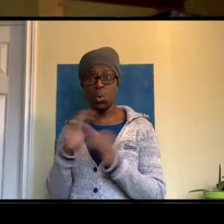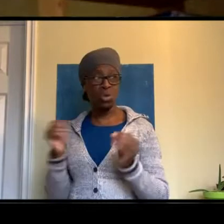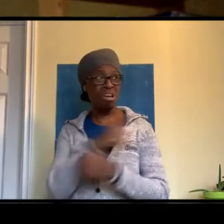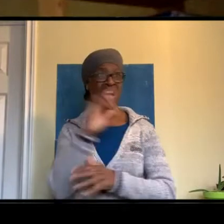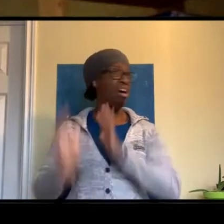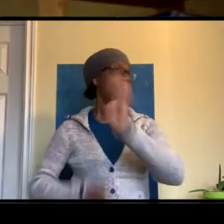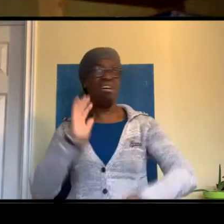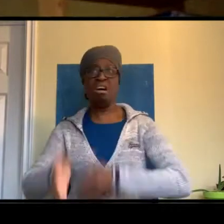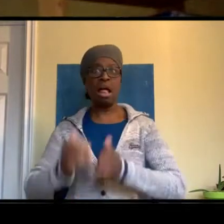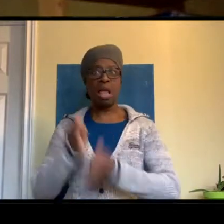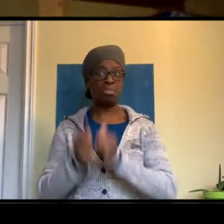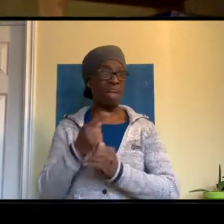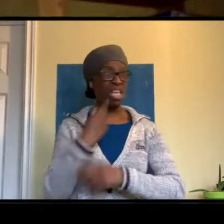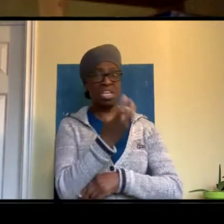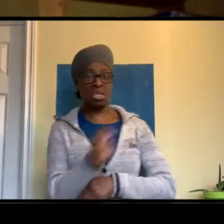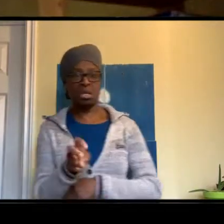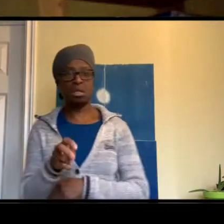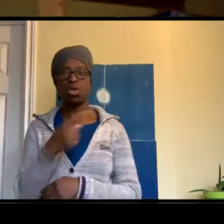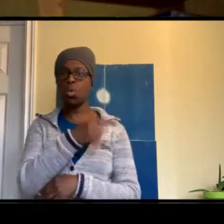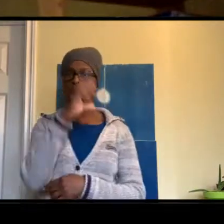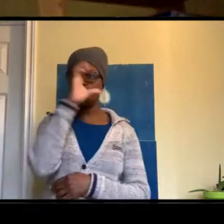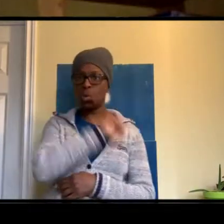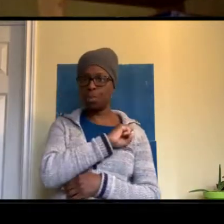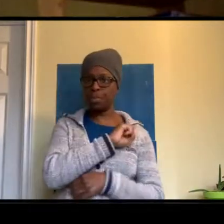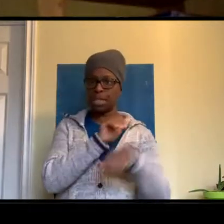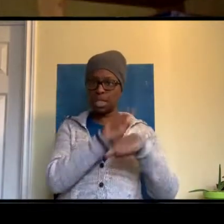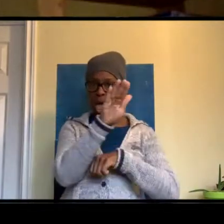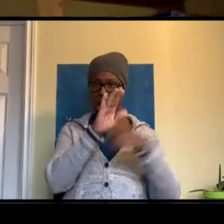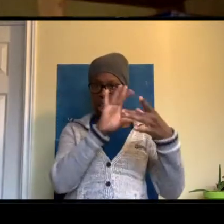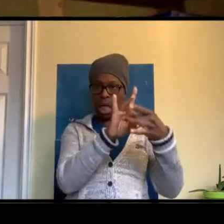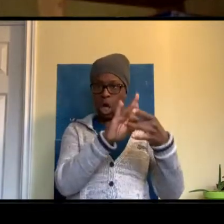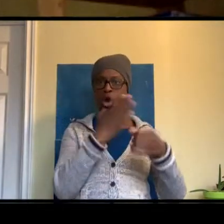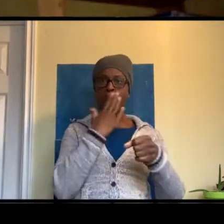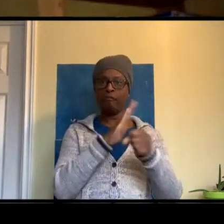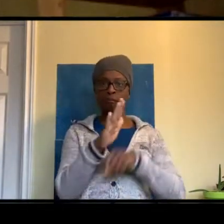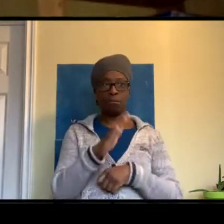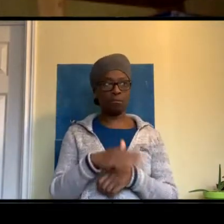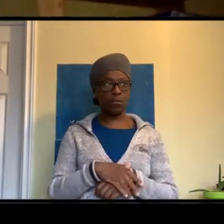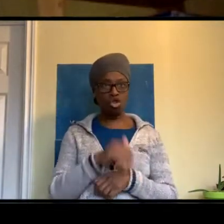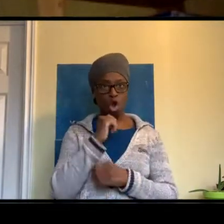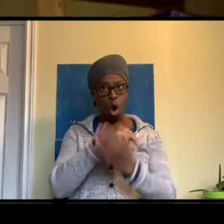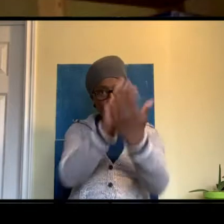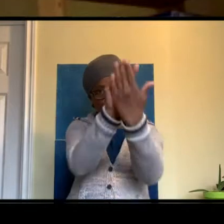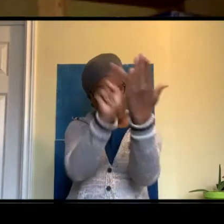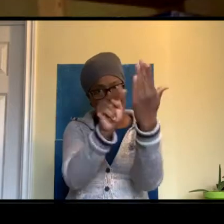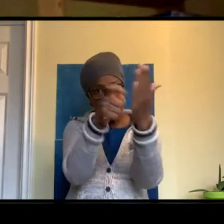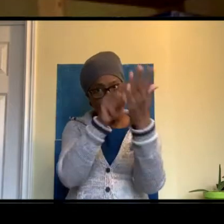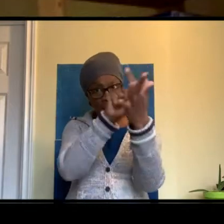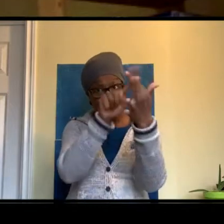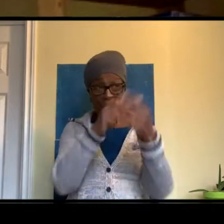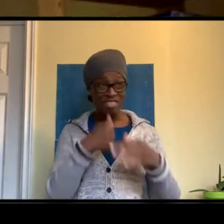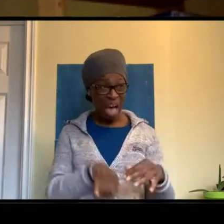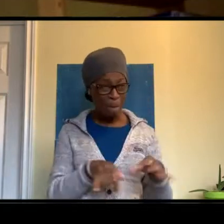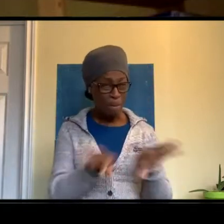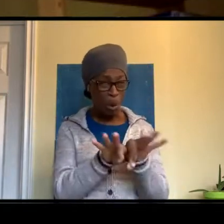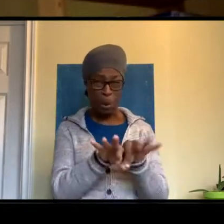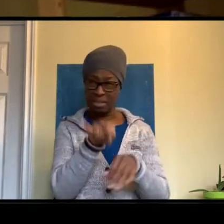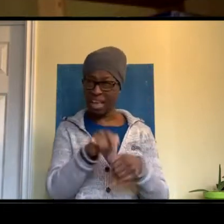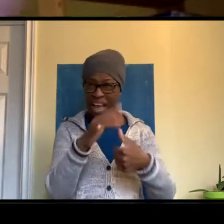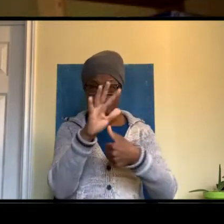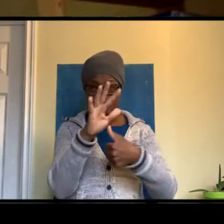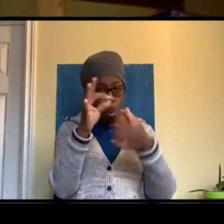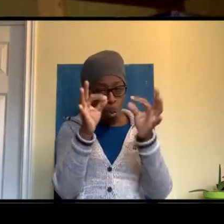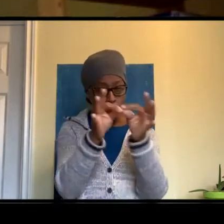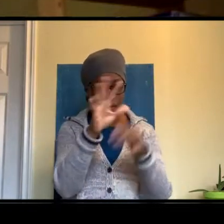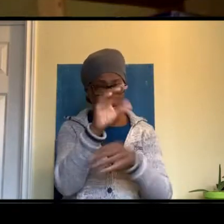digital these days and that you're not going to need a physical item. And then all of a sudden the physical item was the most crucial piece to the application. So it